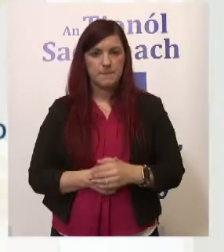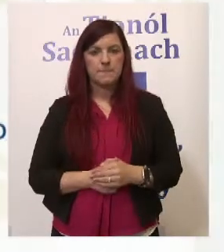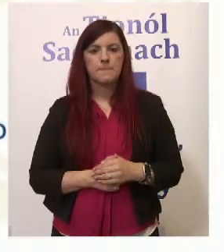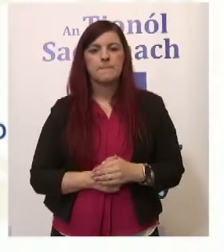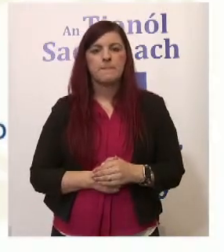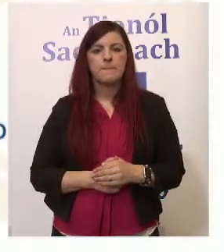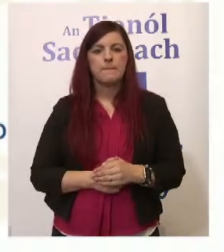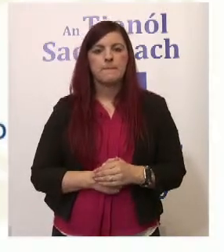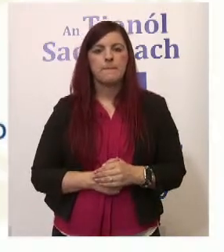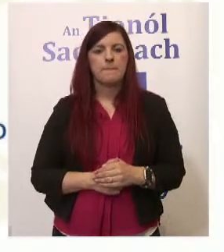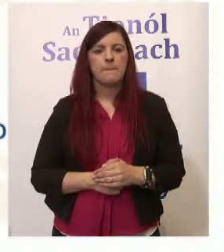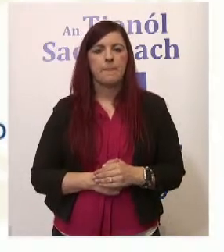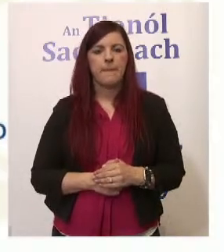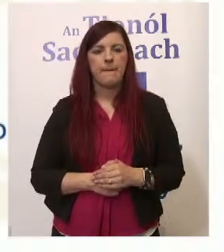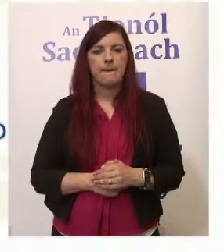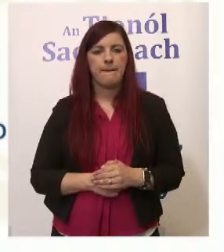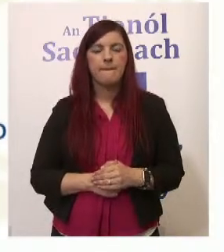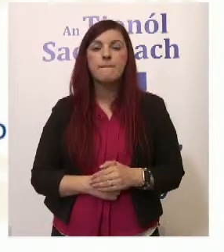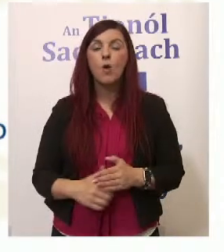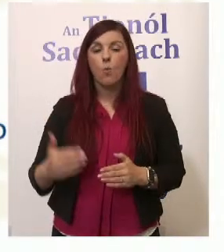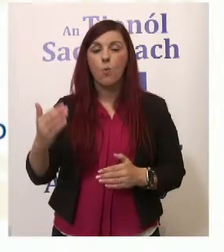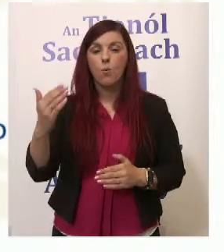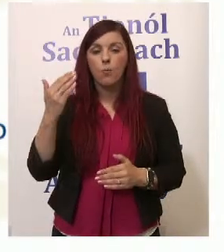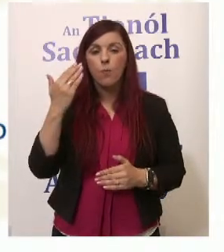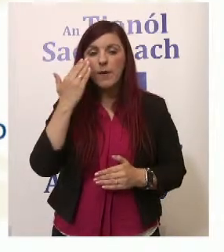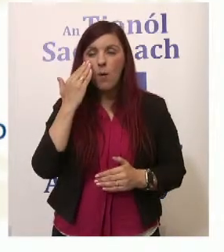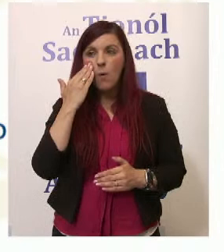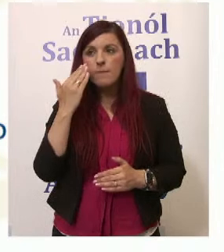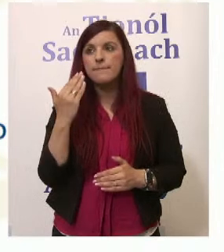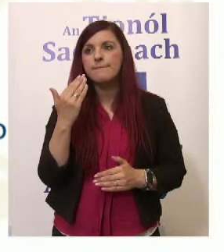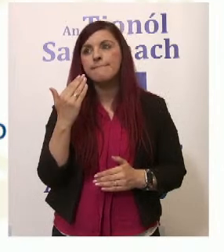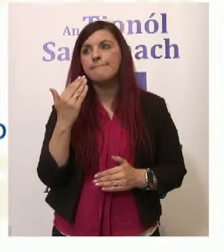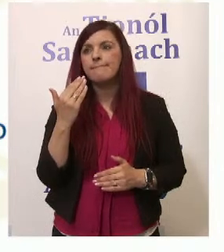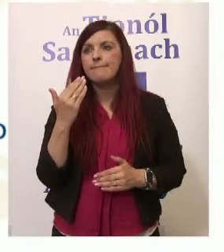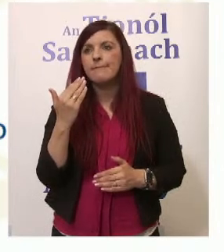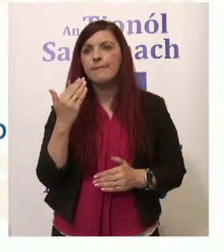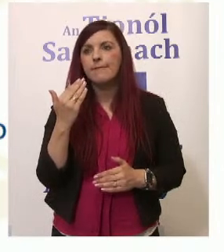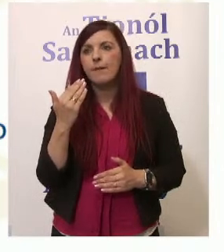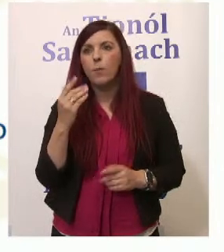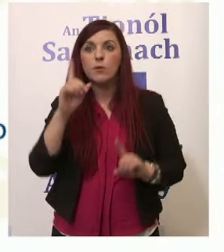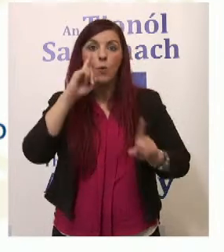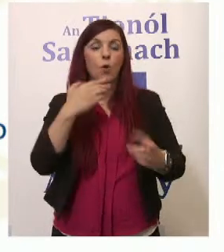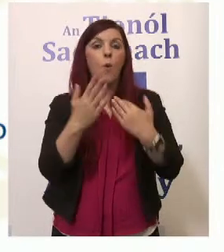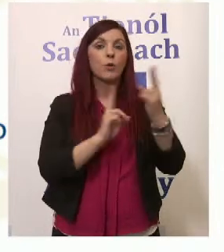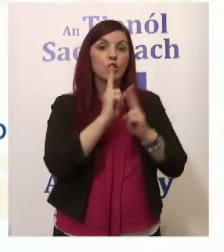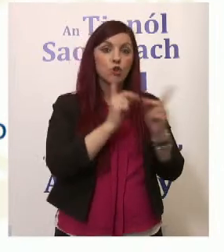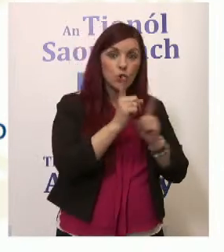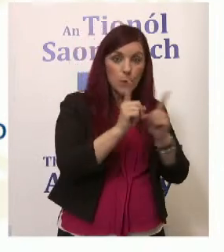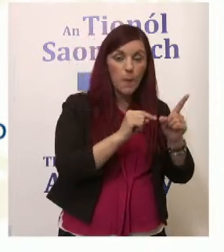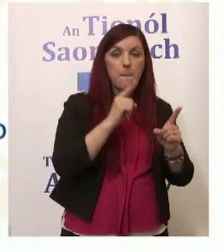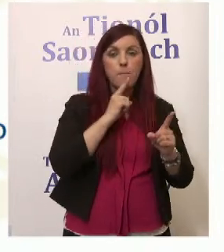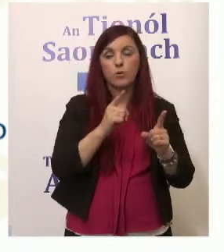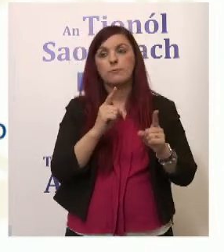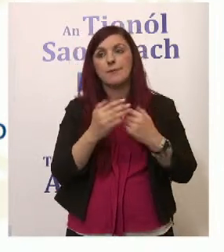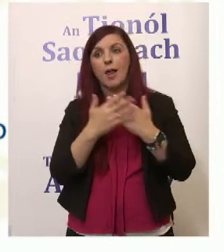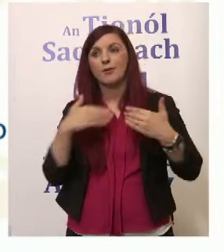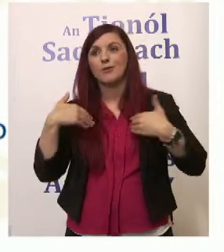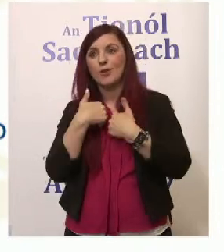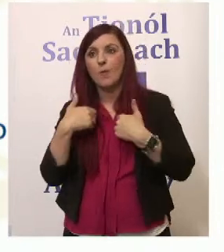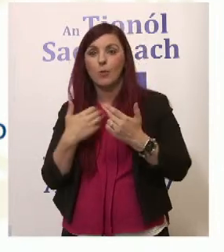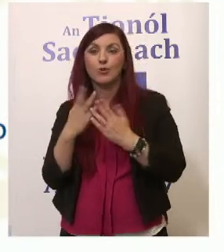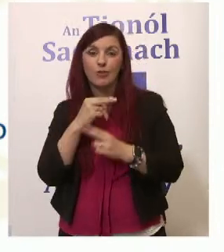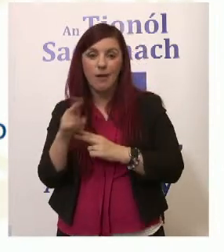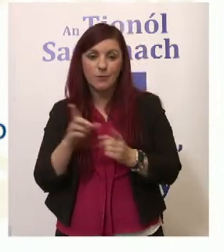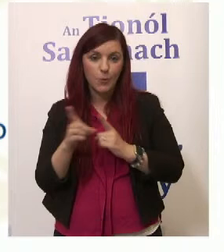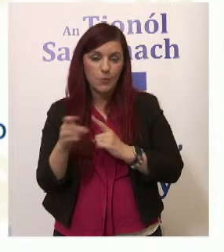There's little consensus about what we ought to do, but there's an awful lot of consensus about what the concerns regarding a directly elected mayor are. There's a very